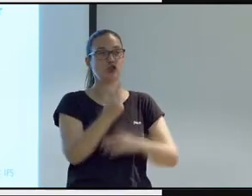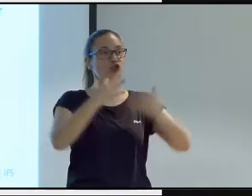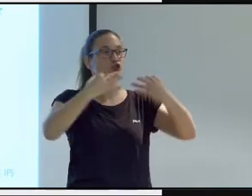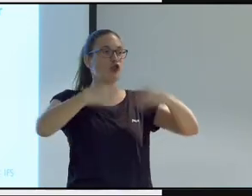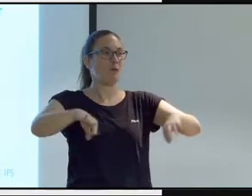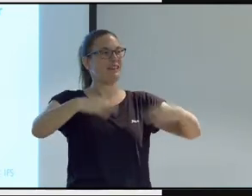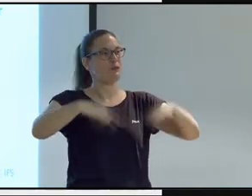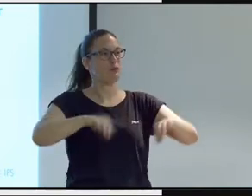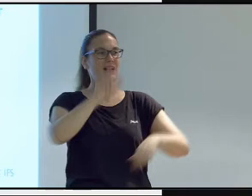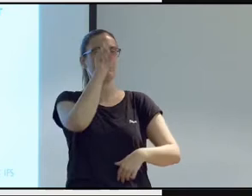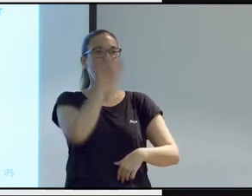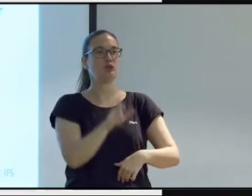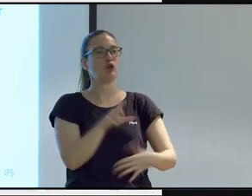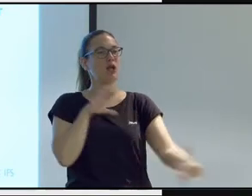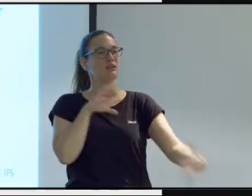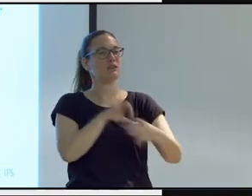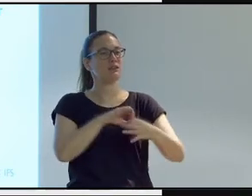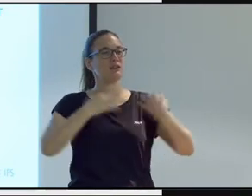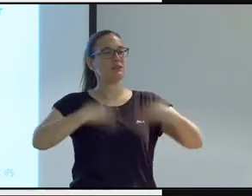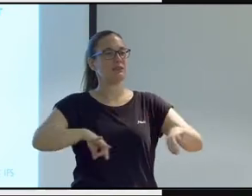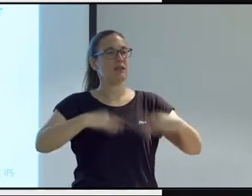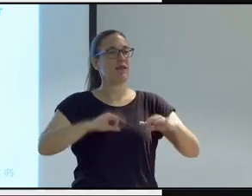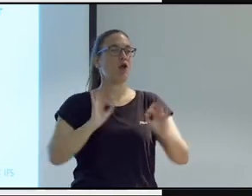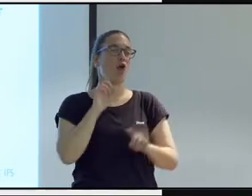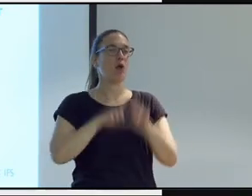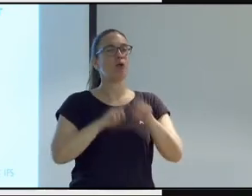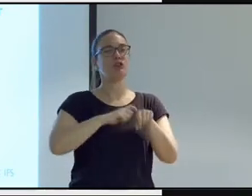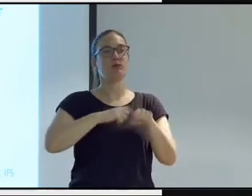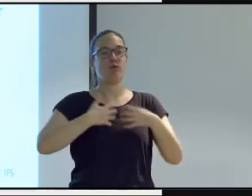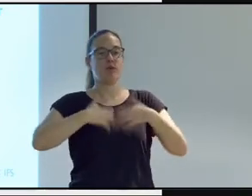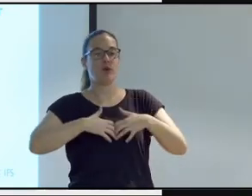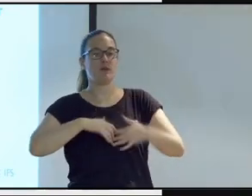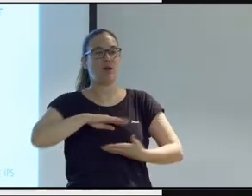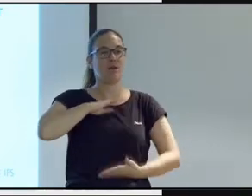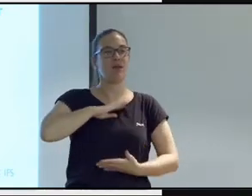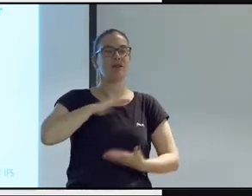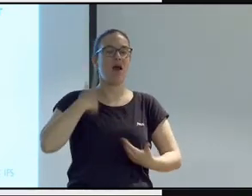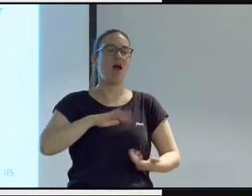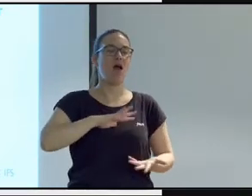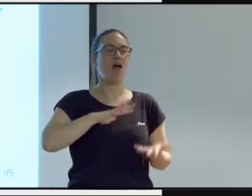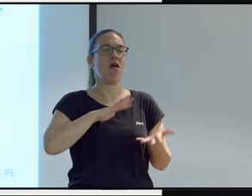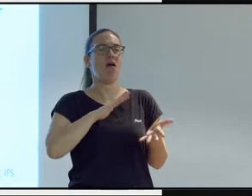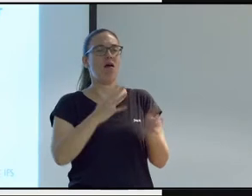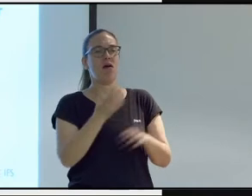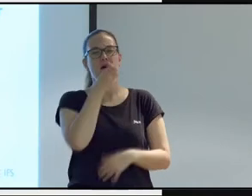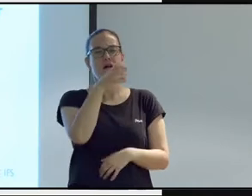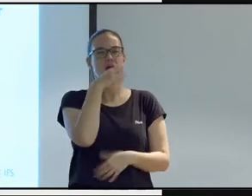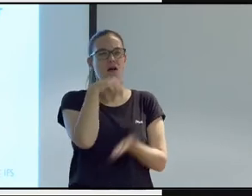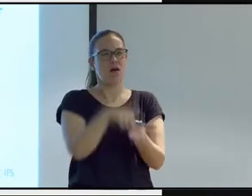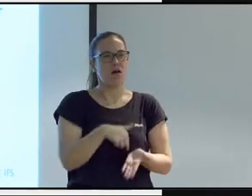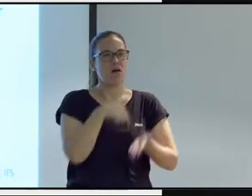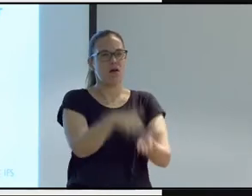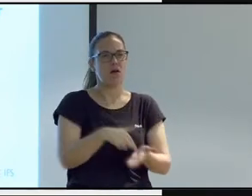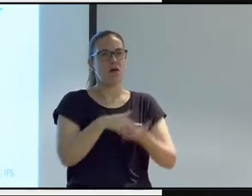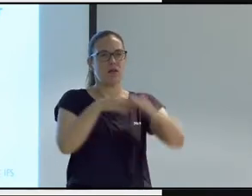Fortunately, those normal designs for quote-unquote standard people have changed over the time